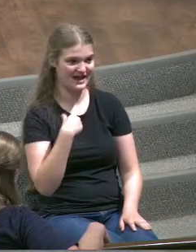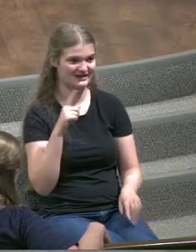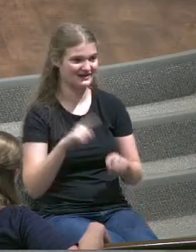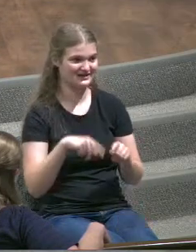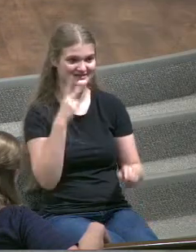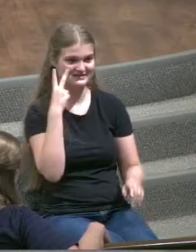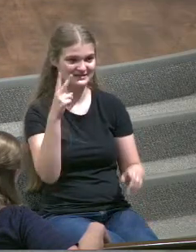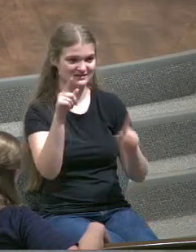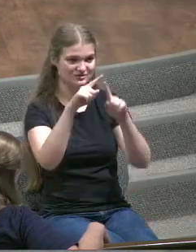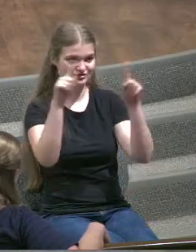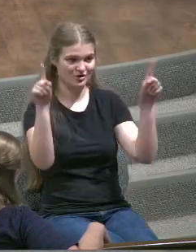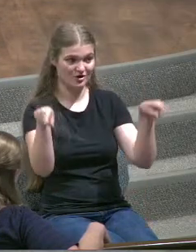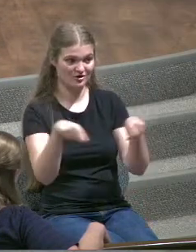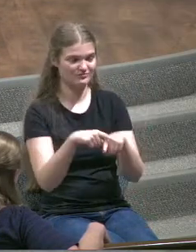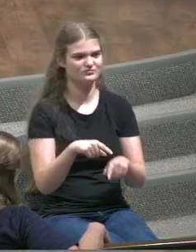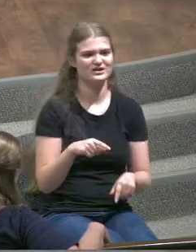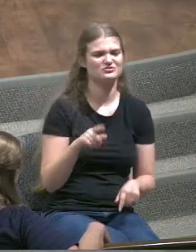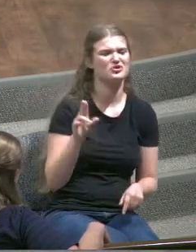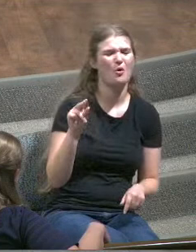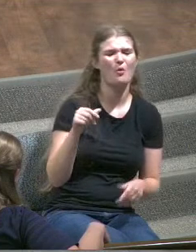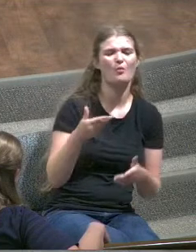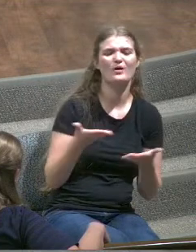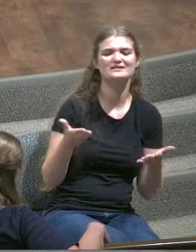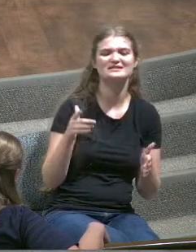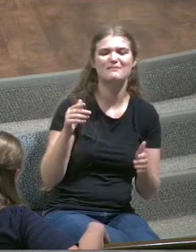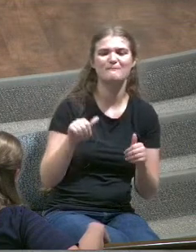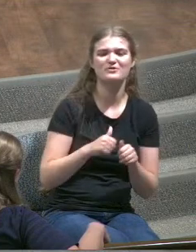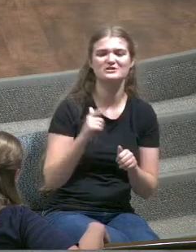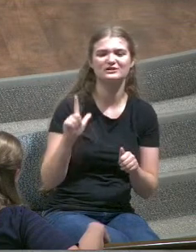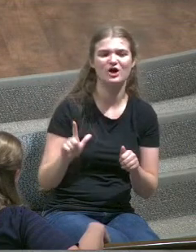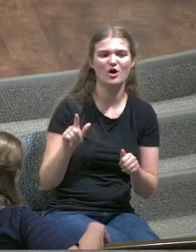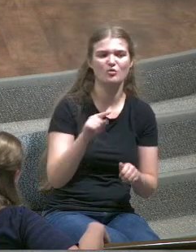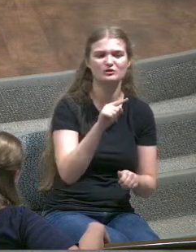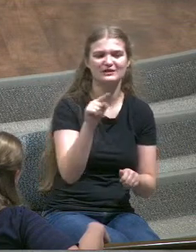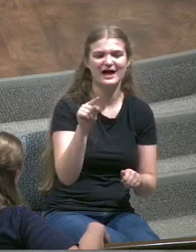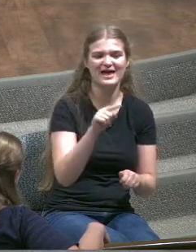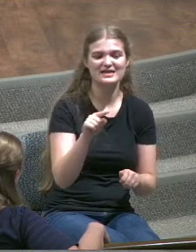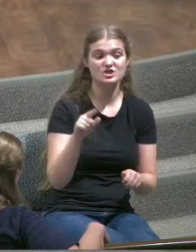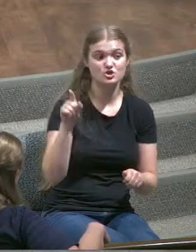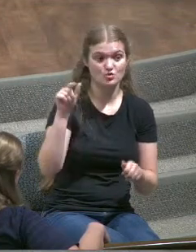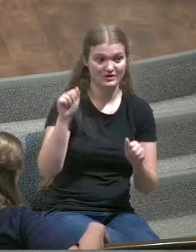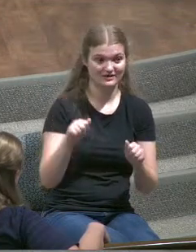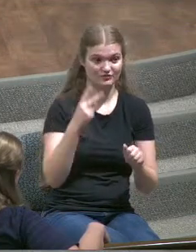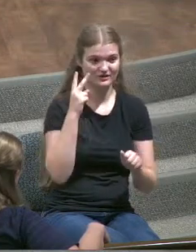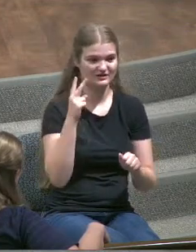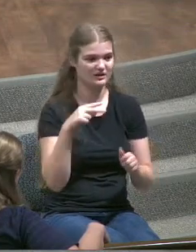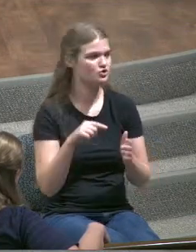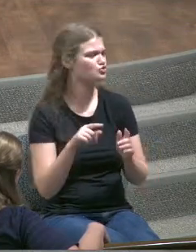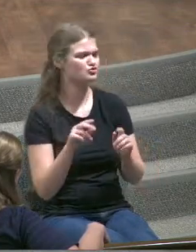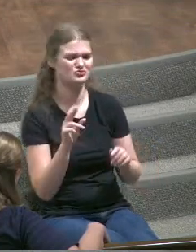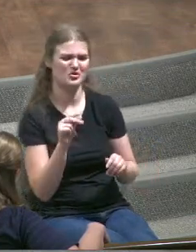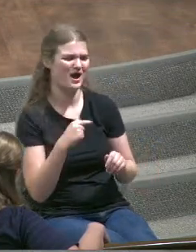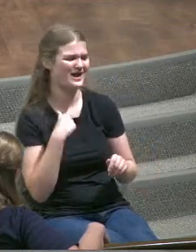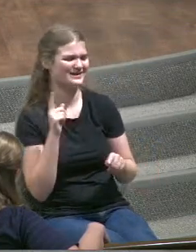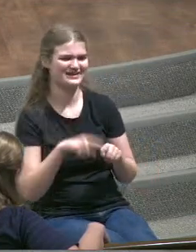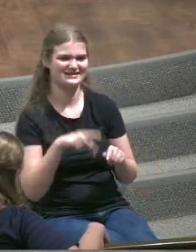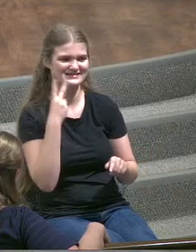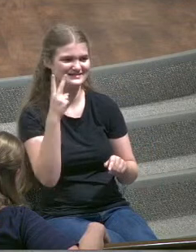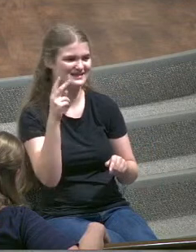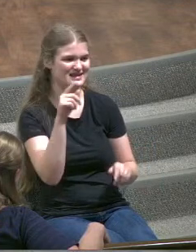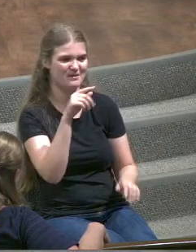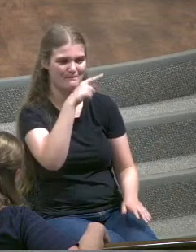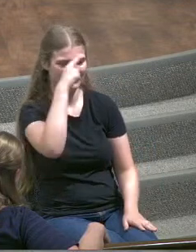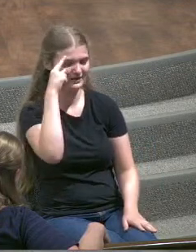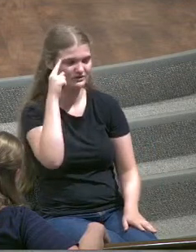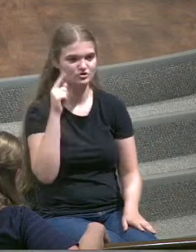goes, no, seriously, what's the lowest line you can read? And I said, no, seriously, I don't see any black at all. And she's just like, no, come on, stop messing with me.